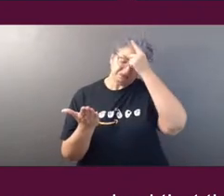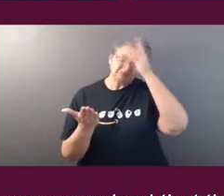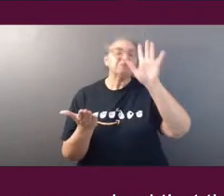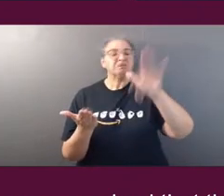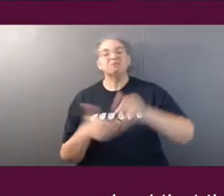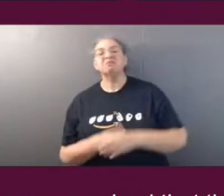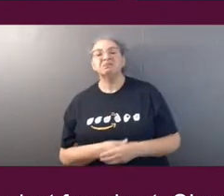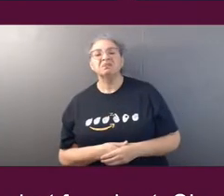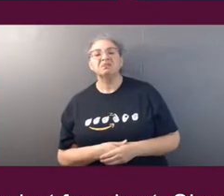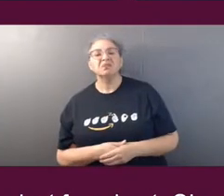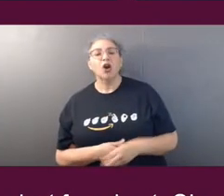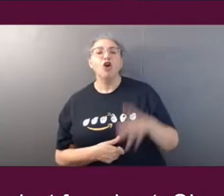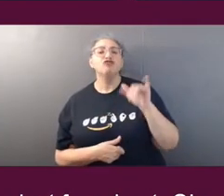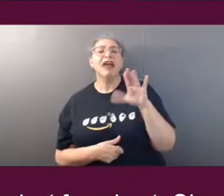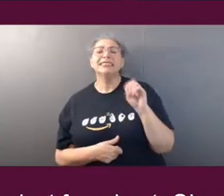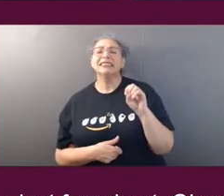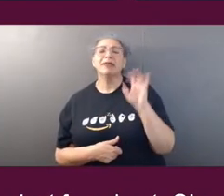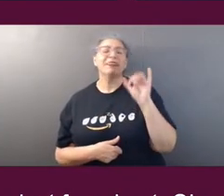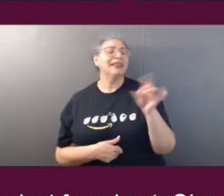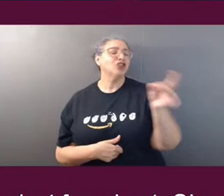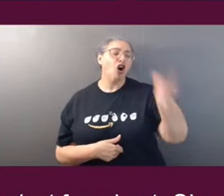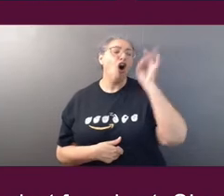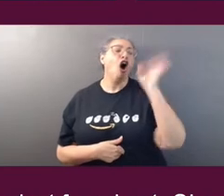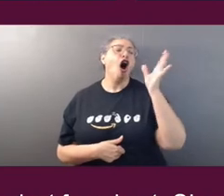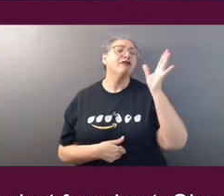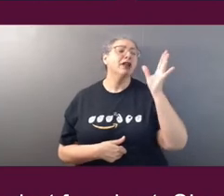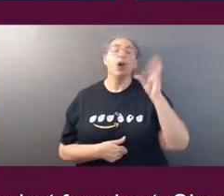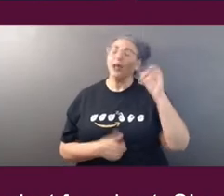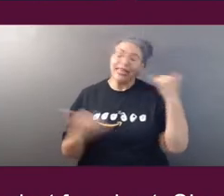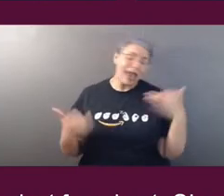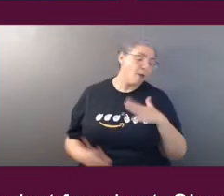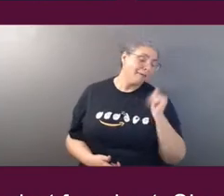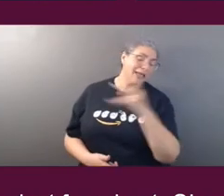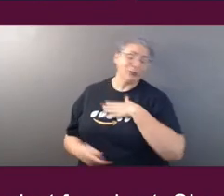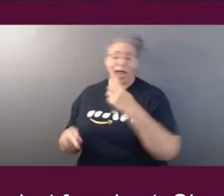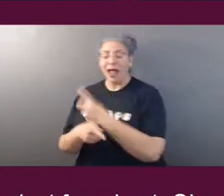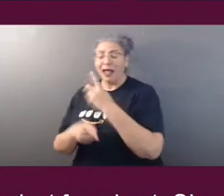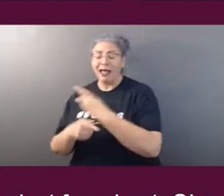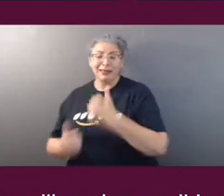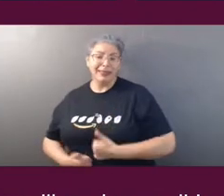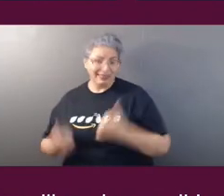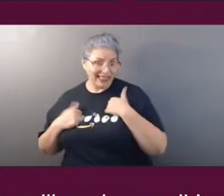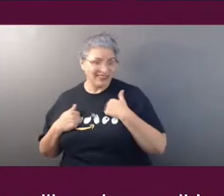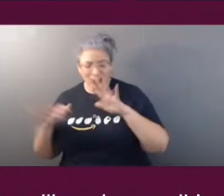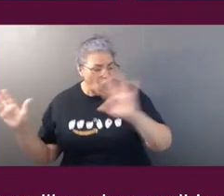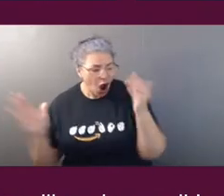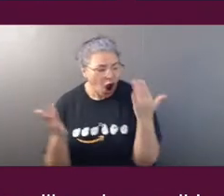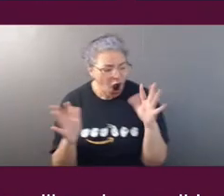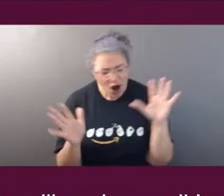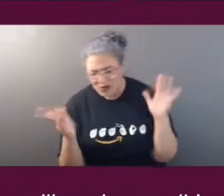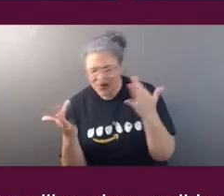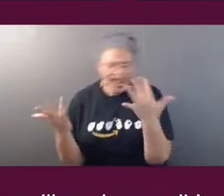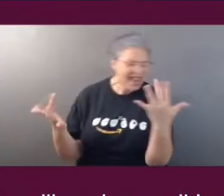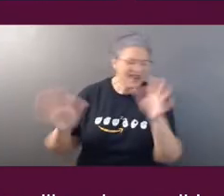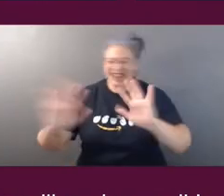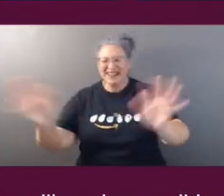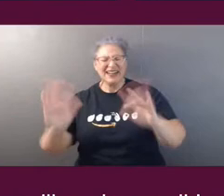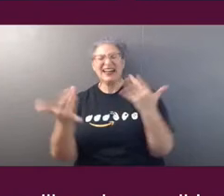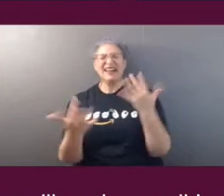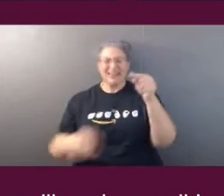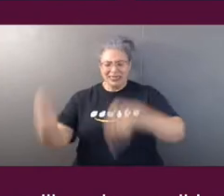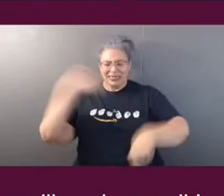I read the book and I get it. Oh, it is awful. Back to my normal life. And it's like,